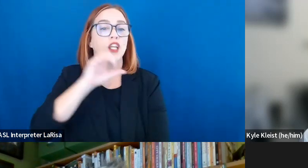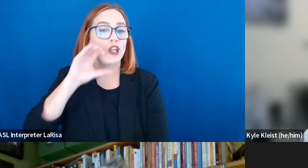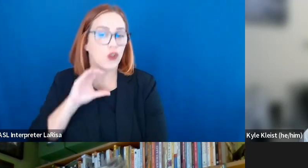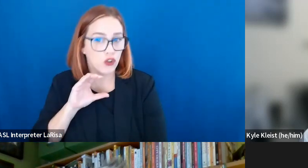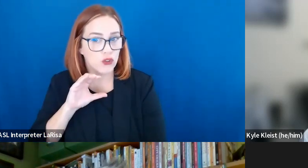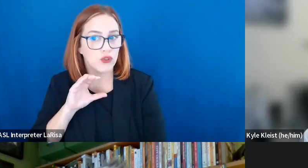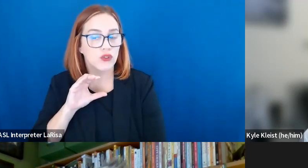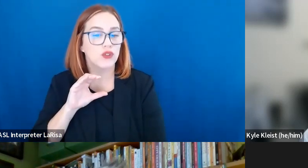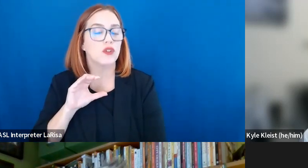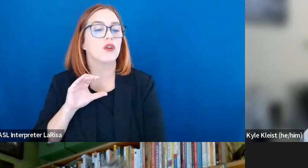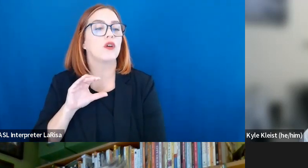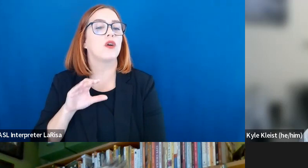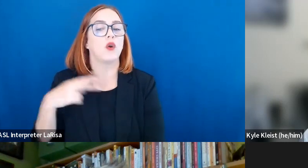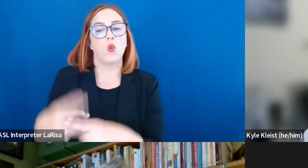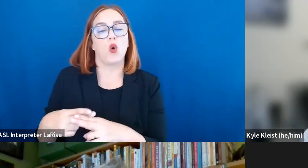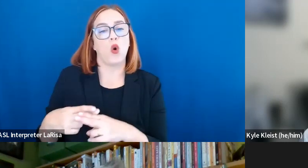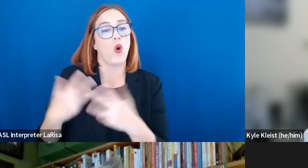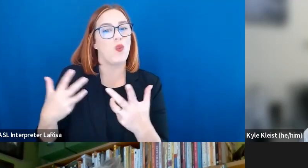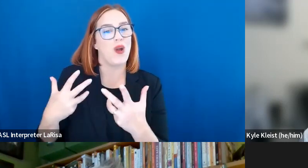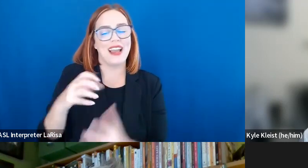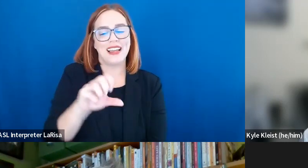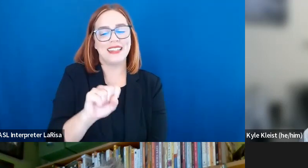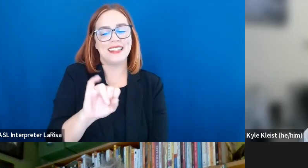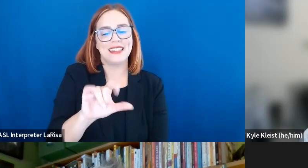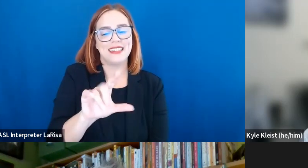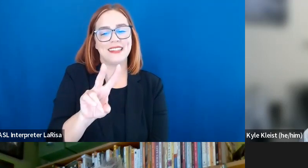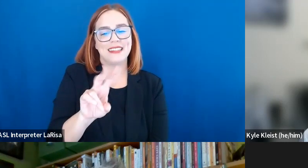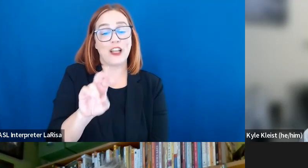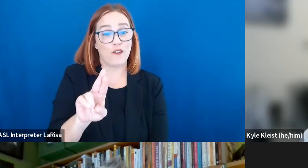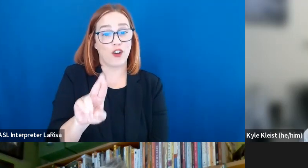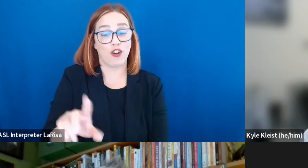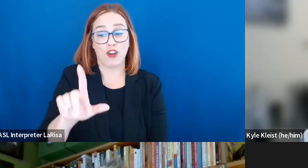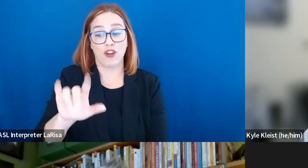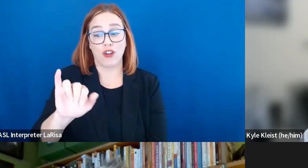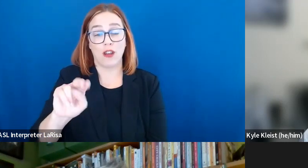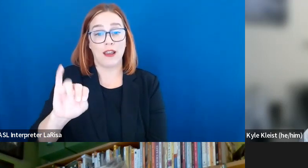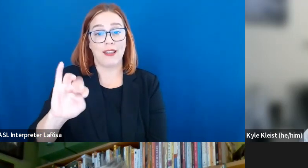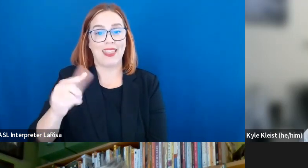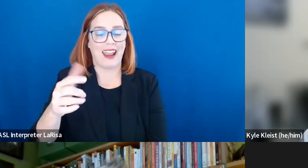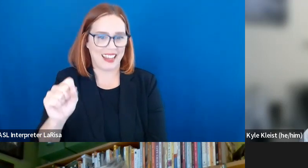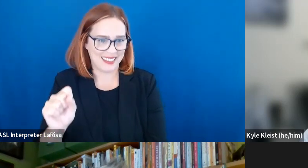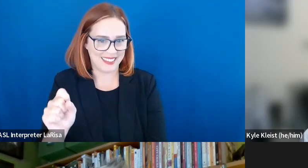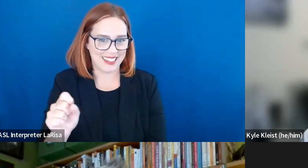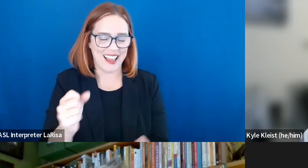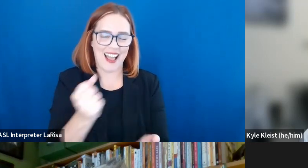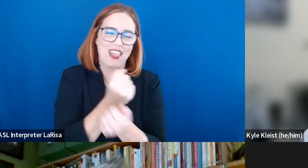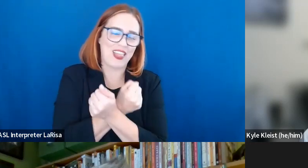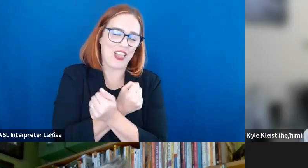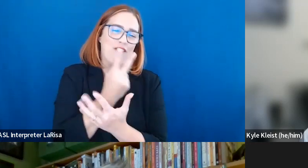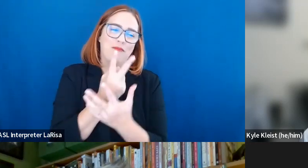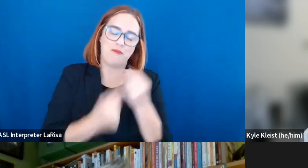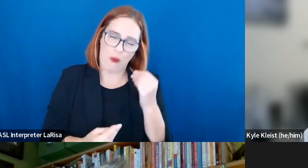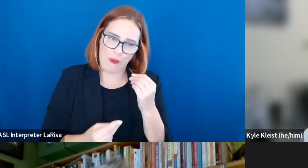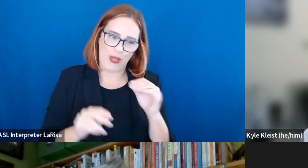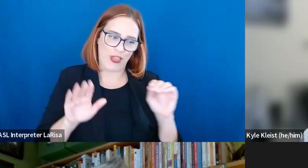We call it Silver Linings. And it's really great. I love both of them, both of the support groups, but